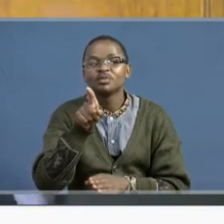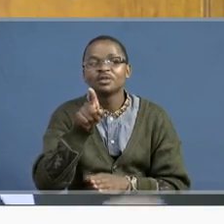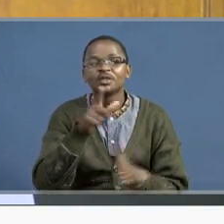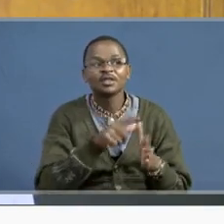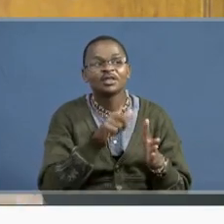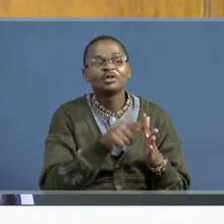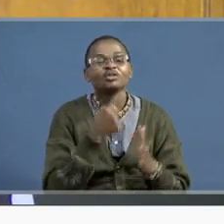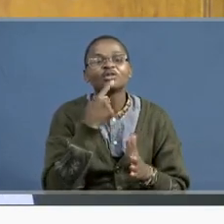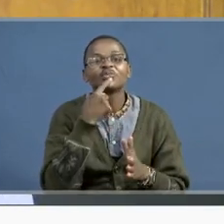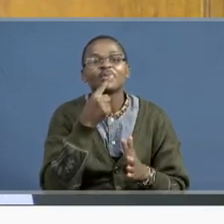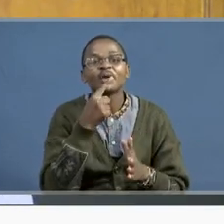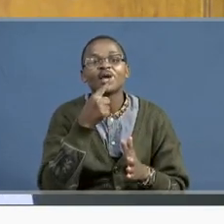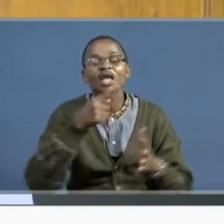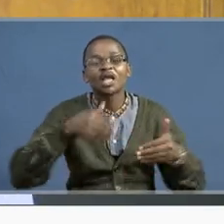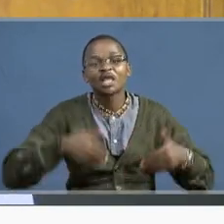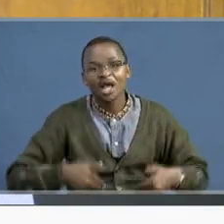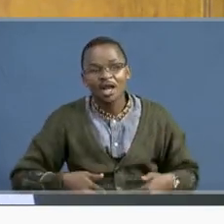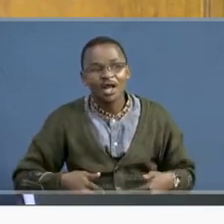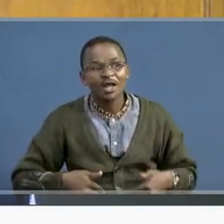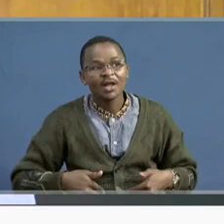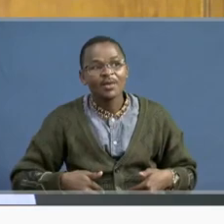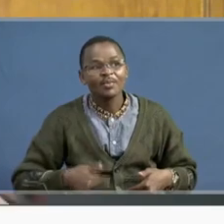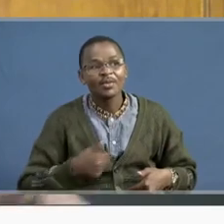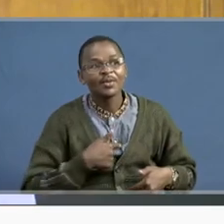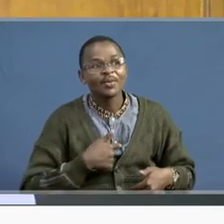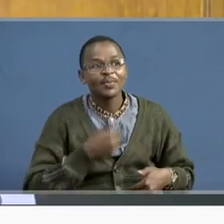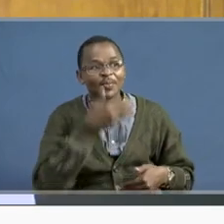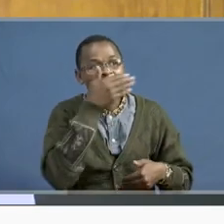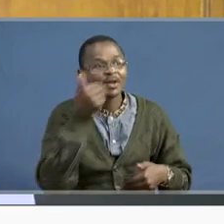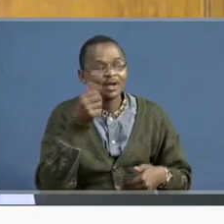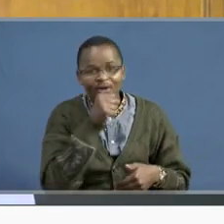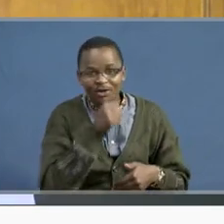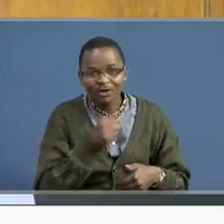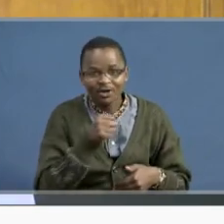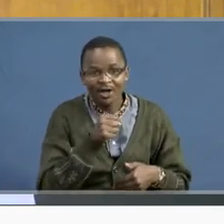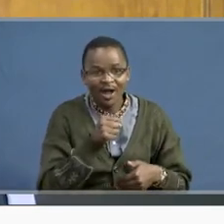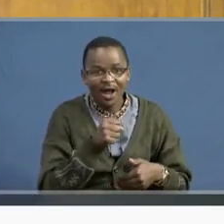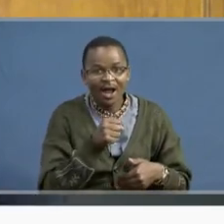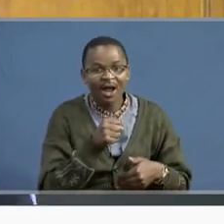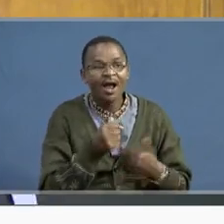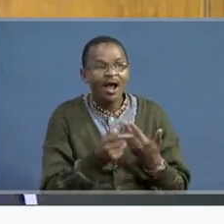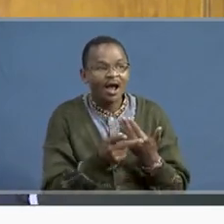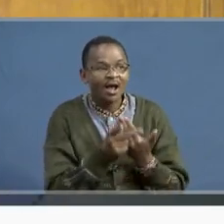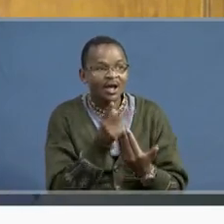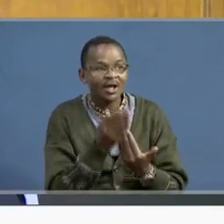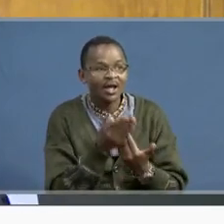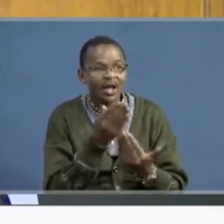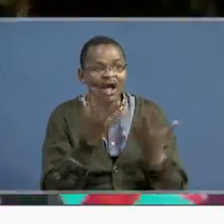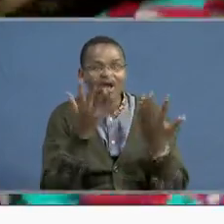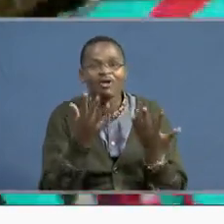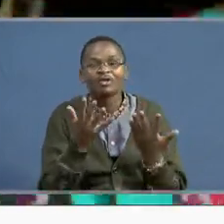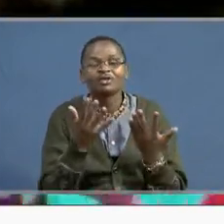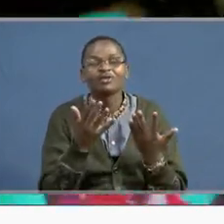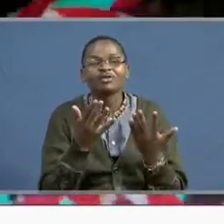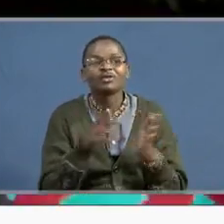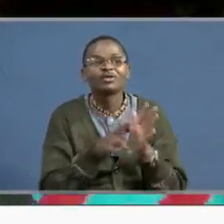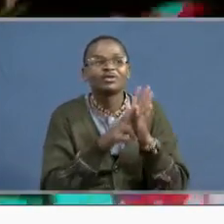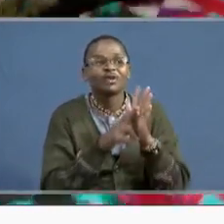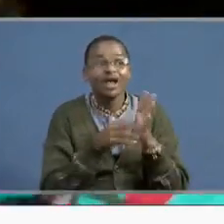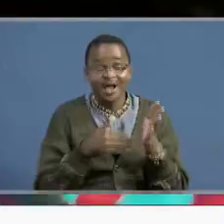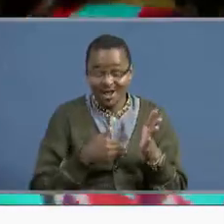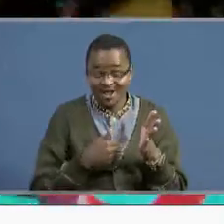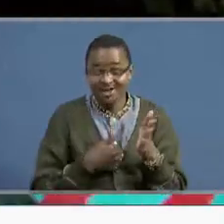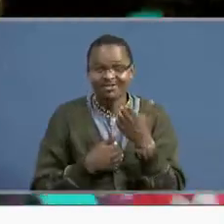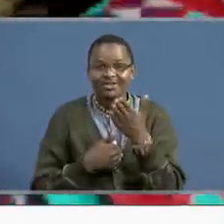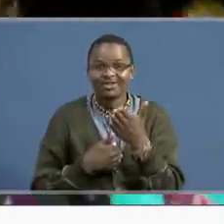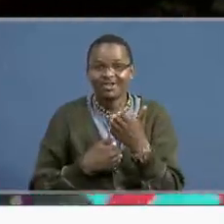Alafu tuseme, tupatie kijana, mimi afadhali nikae na huyo mzee bwana achunge hiyo pesa itumike vile inatakikana. Having